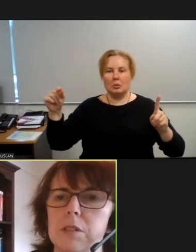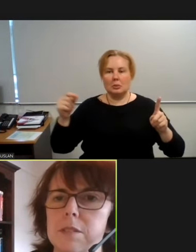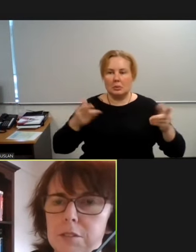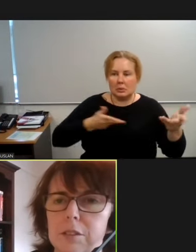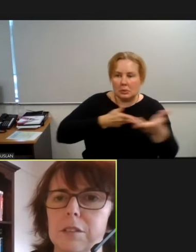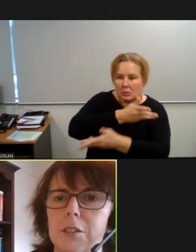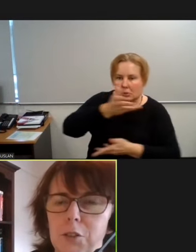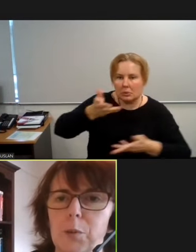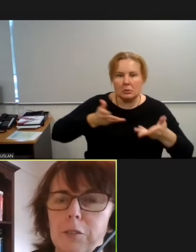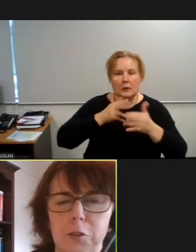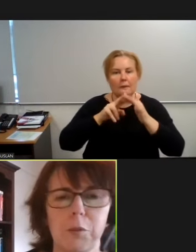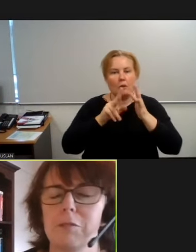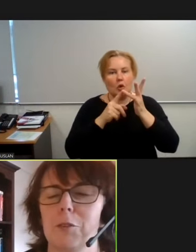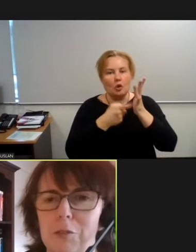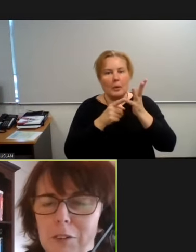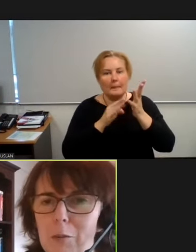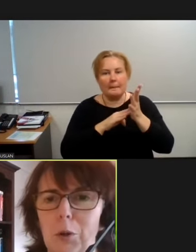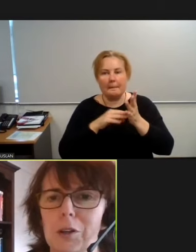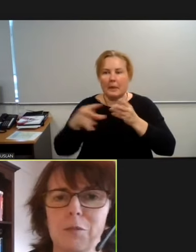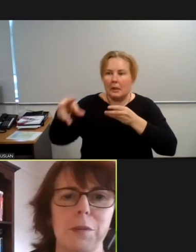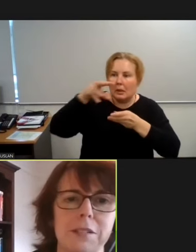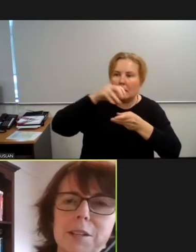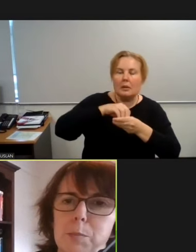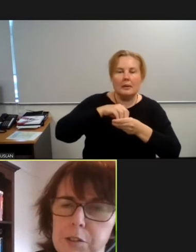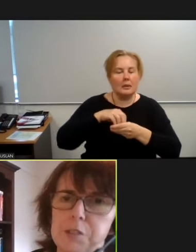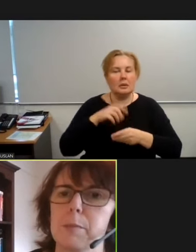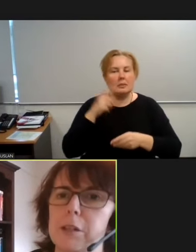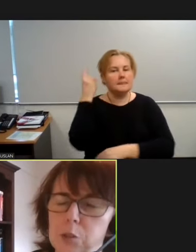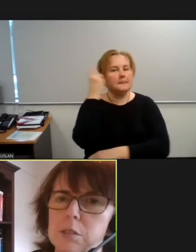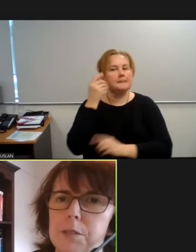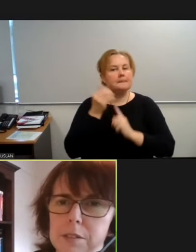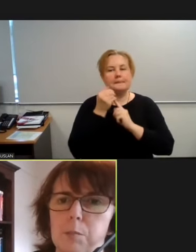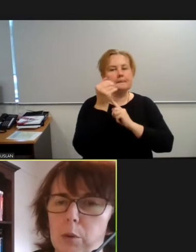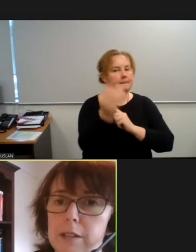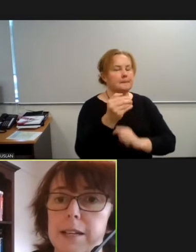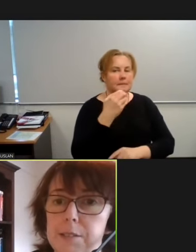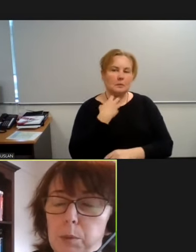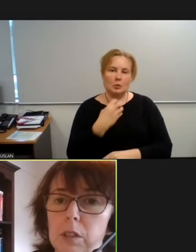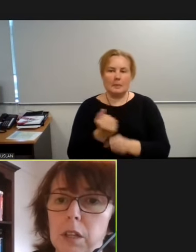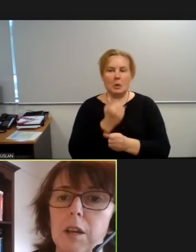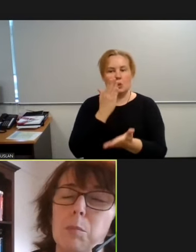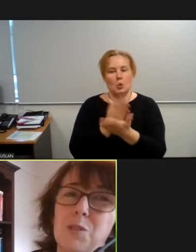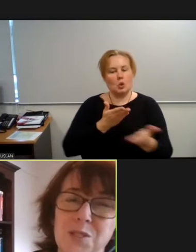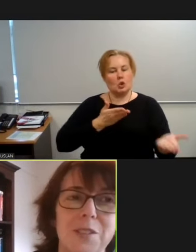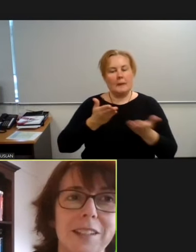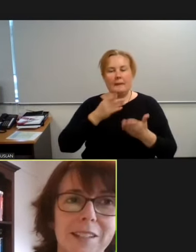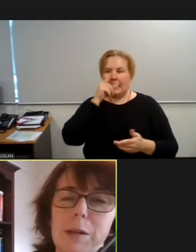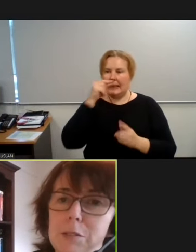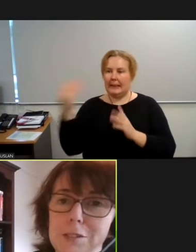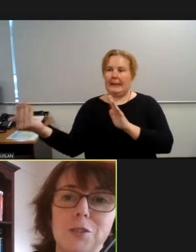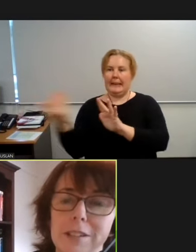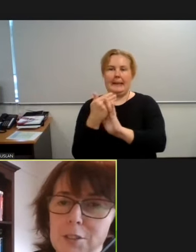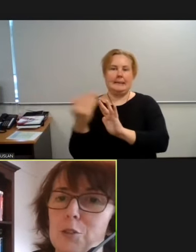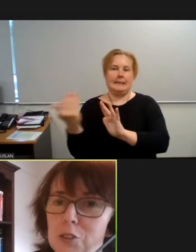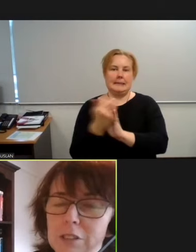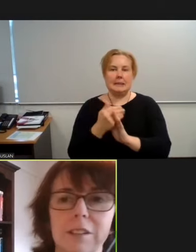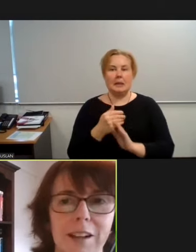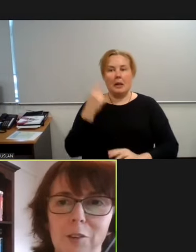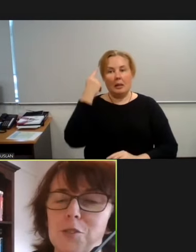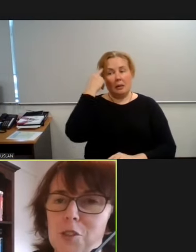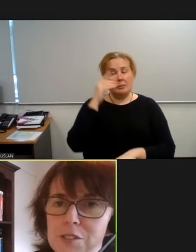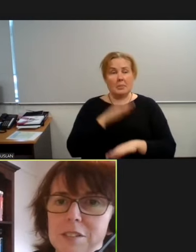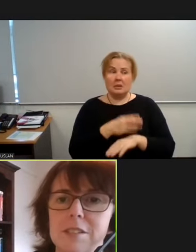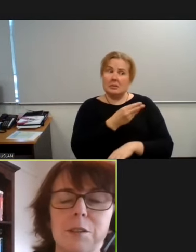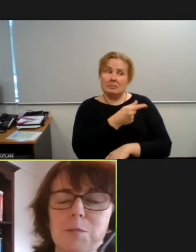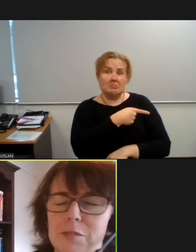something we should consider doing, not only for our work and for meetings, but actually to make sure services are more accessible, but also thinking about digital exclusion and